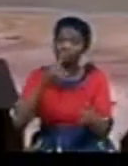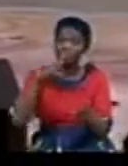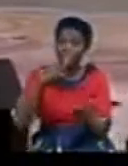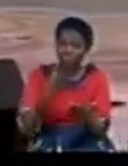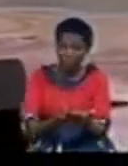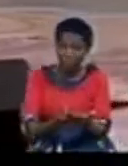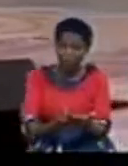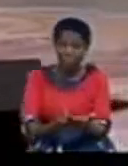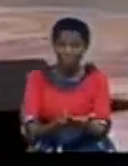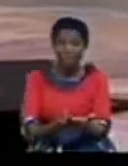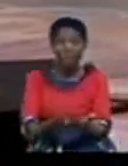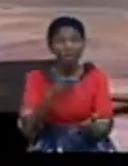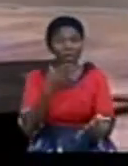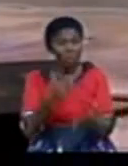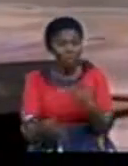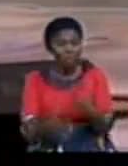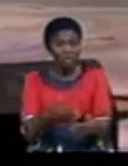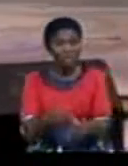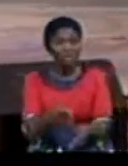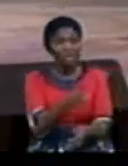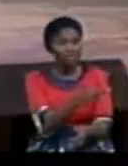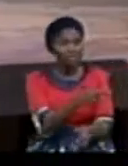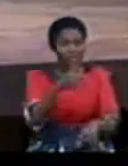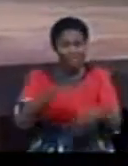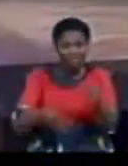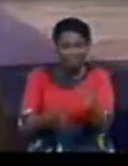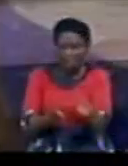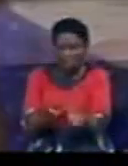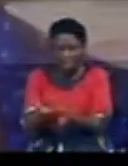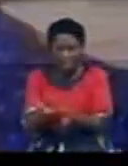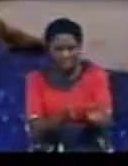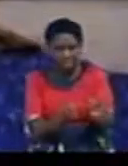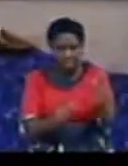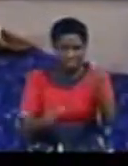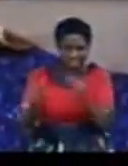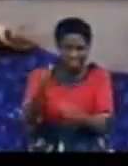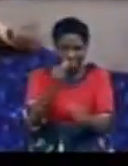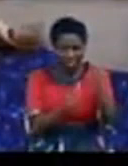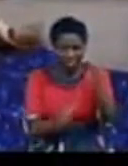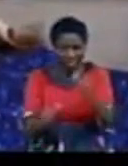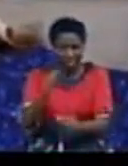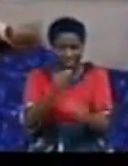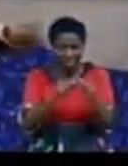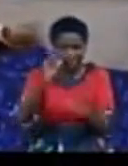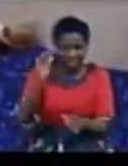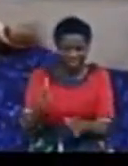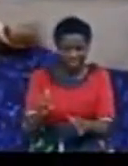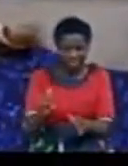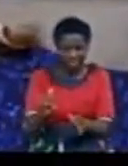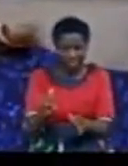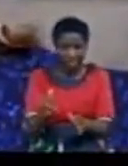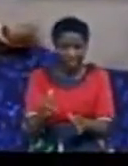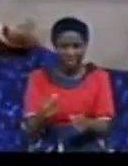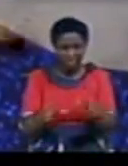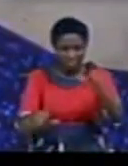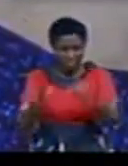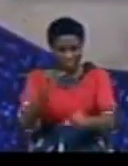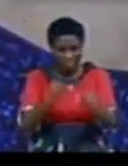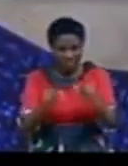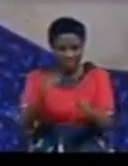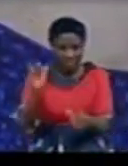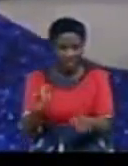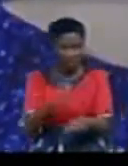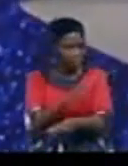they cannot, you know, analyze scientifically, they don't believe that could